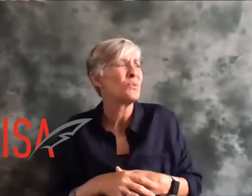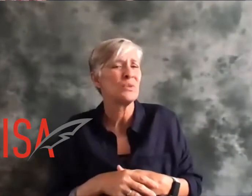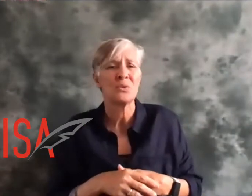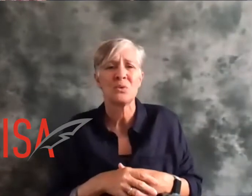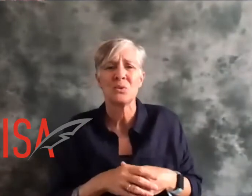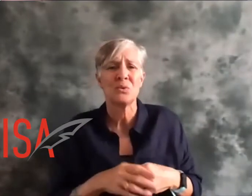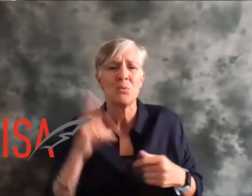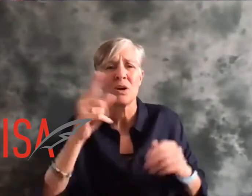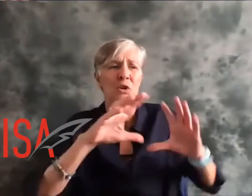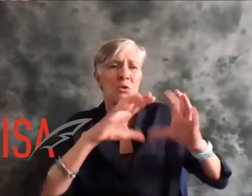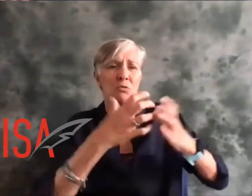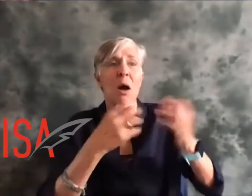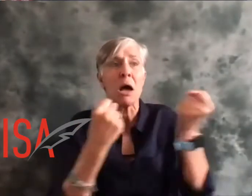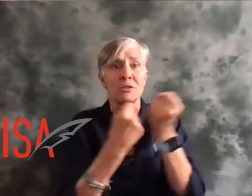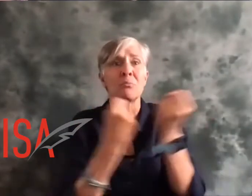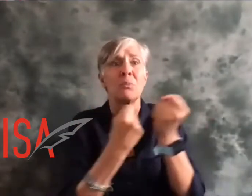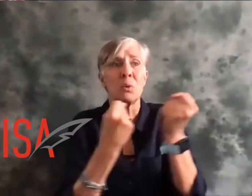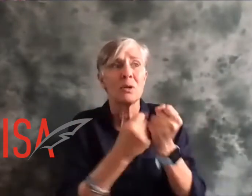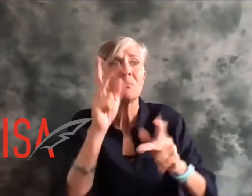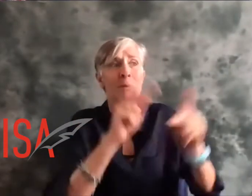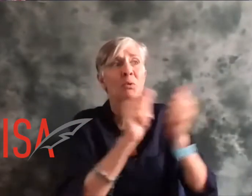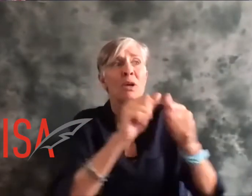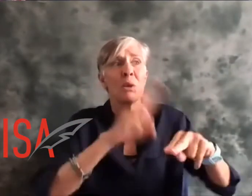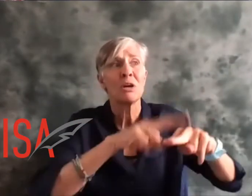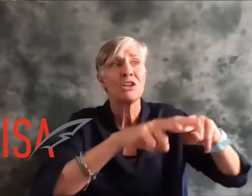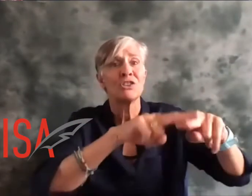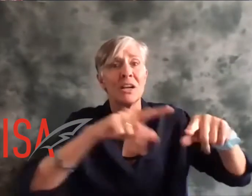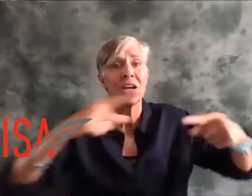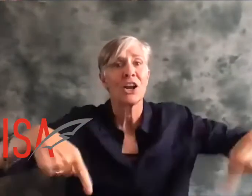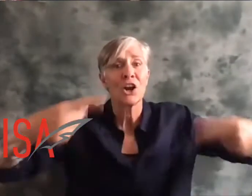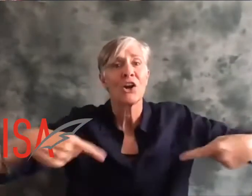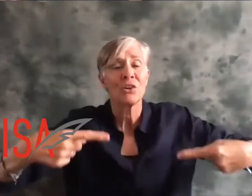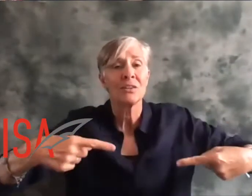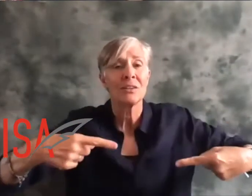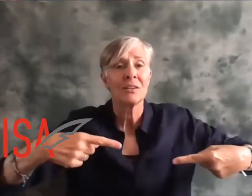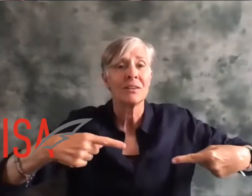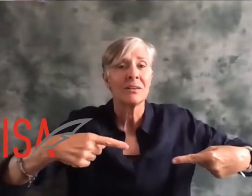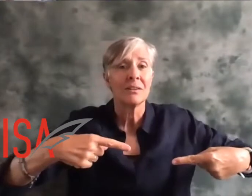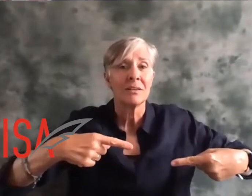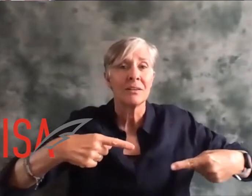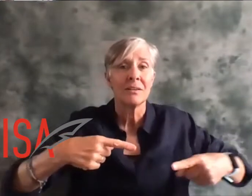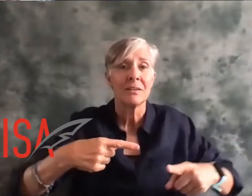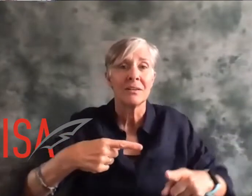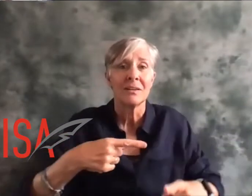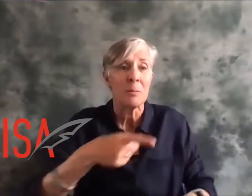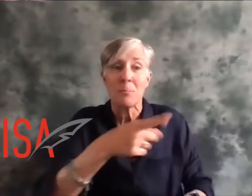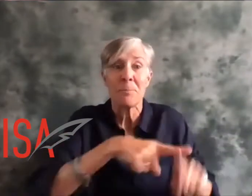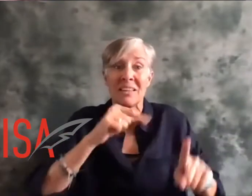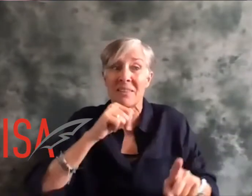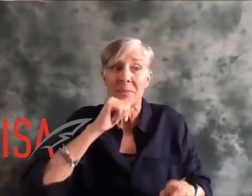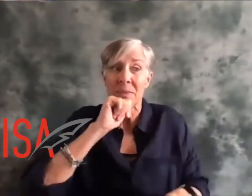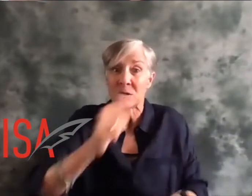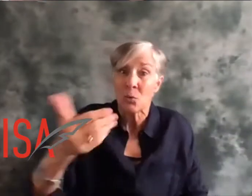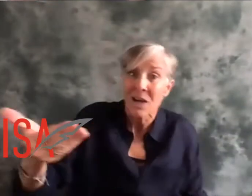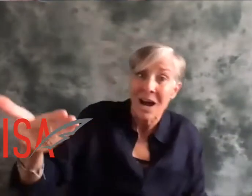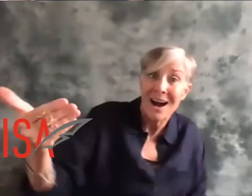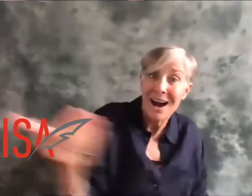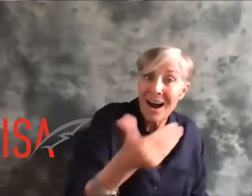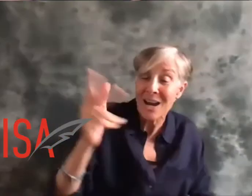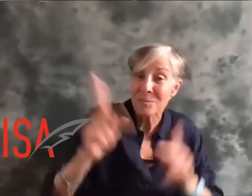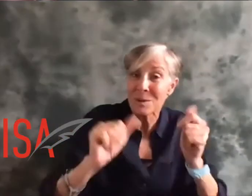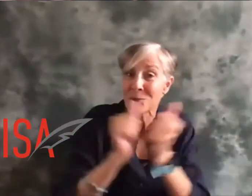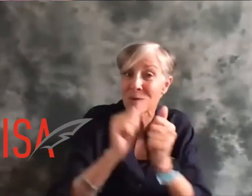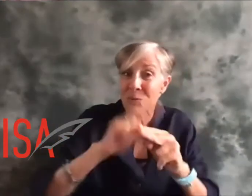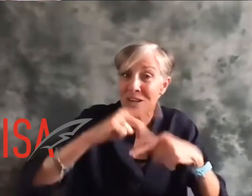association that is supporting those people, but are not employing the people, or